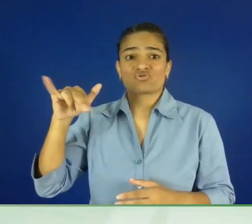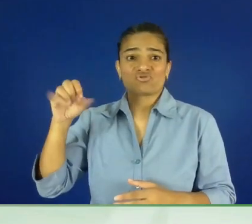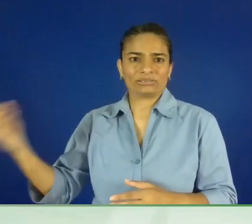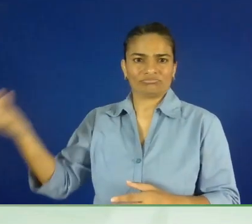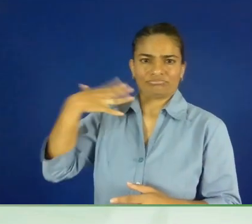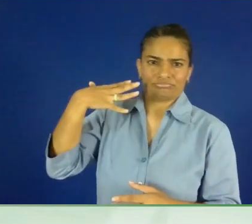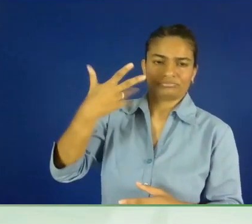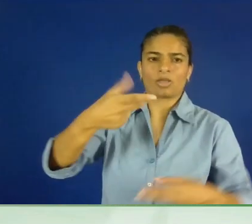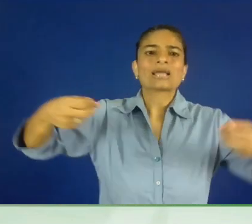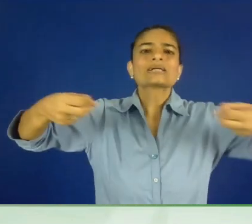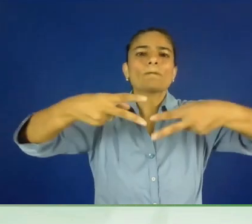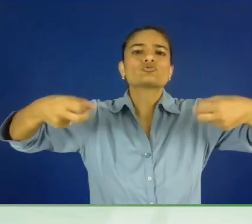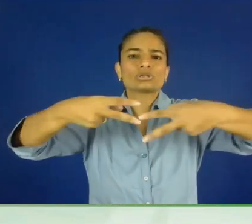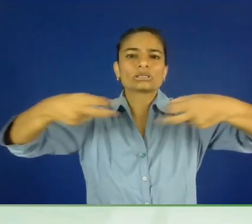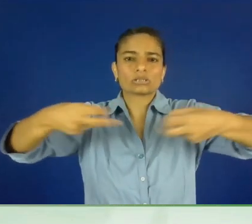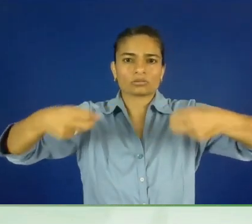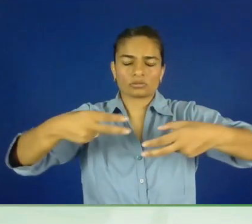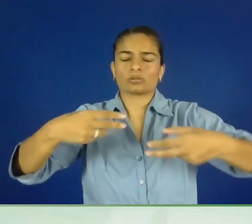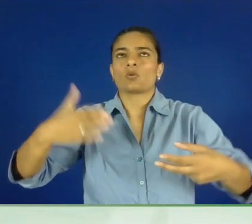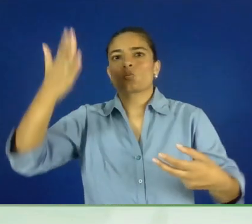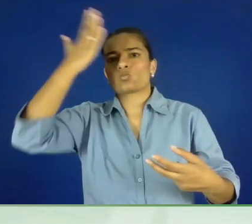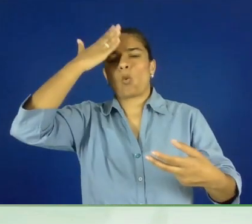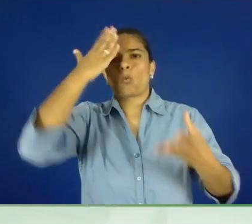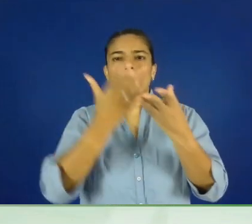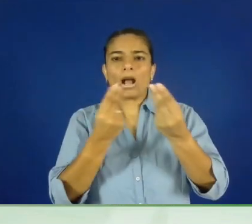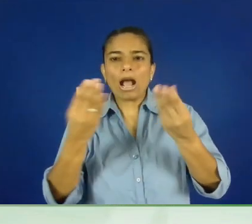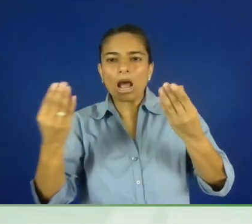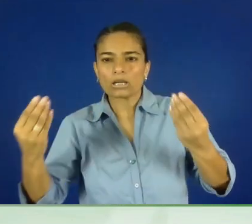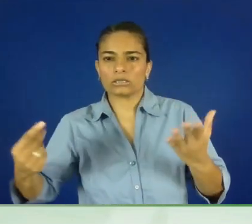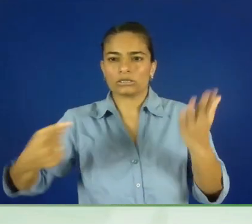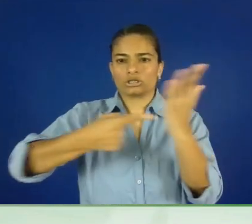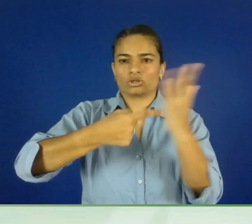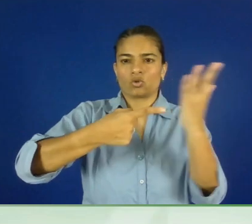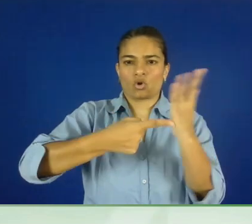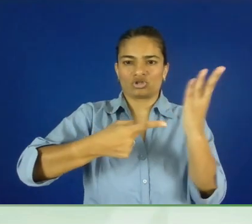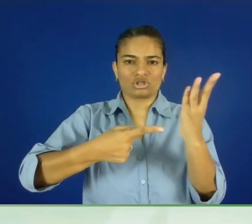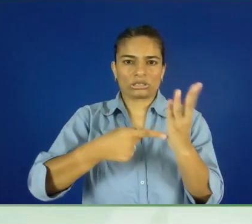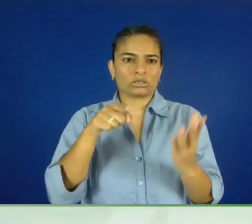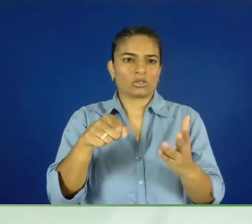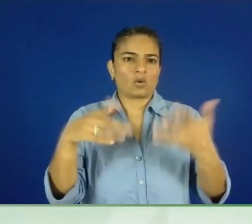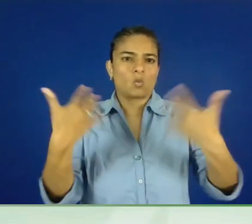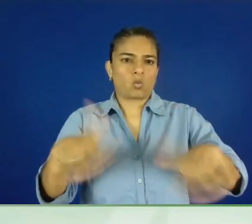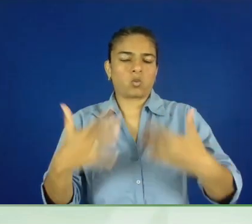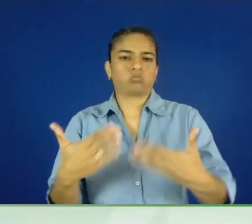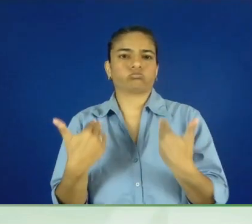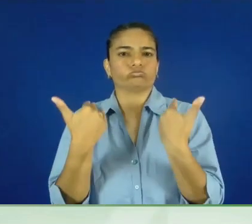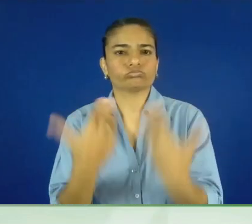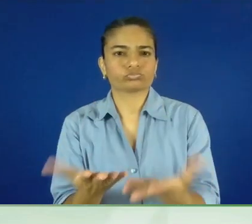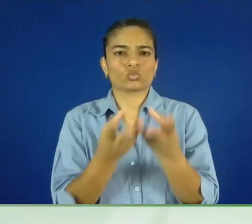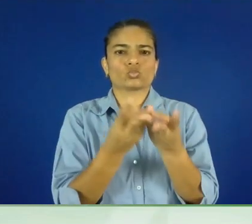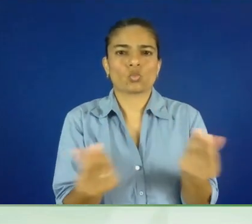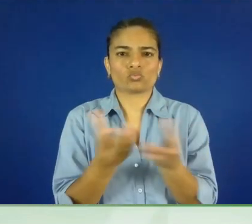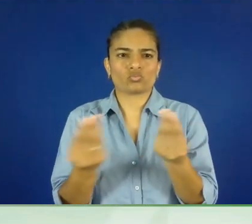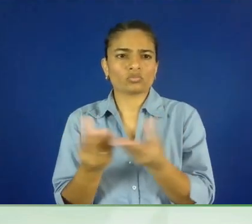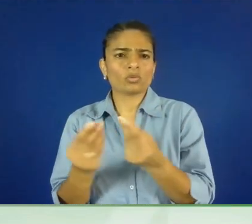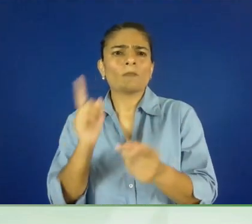There's many tools which offer a lot of solutions, but it also is about bringing them in the right option. So